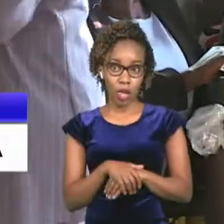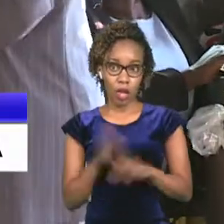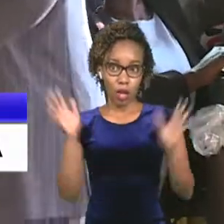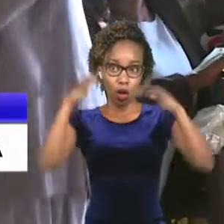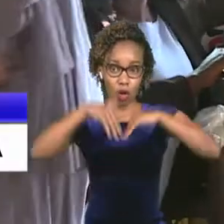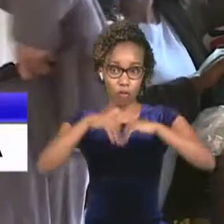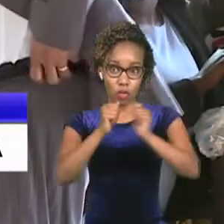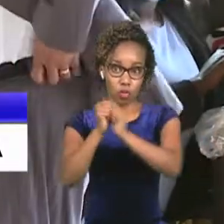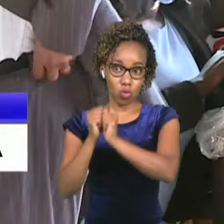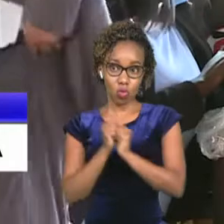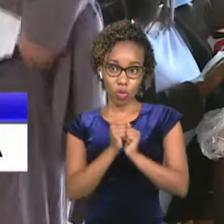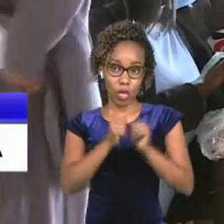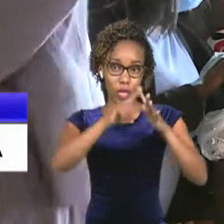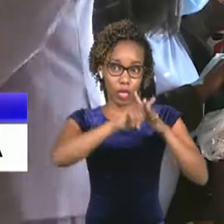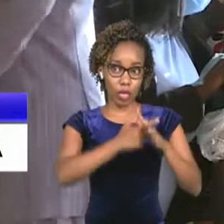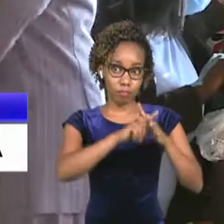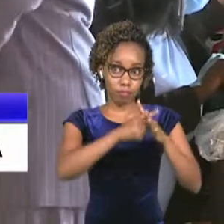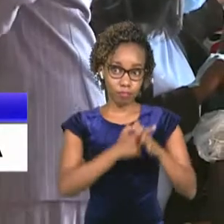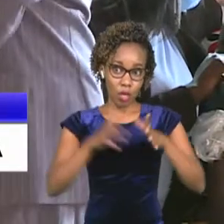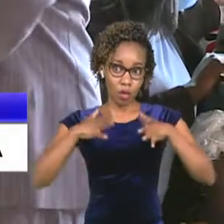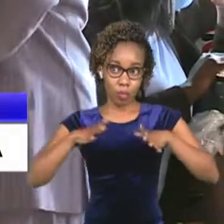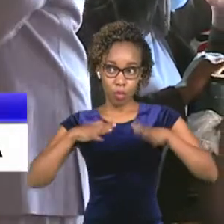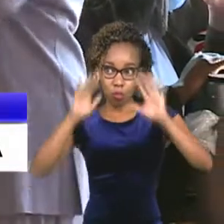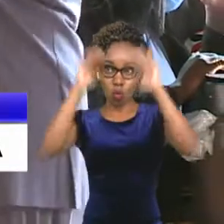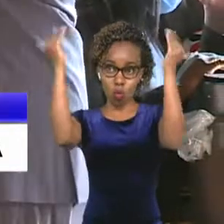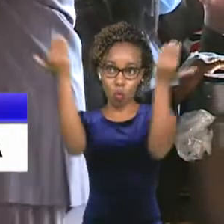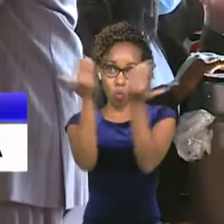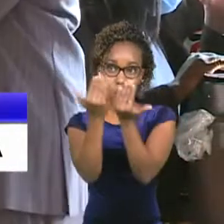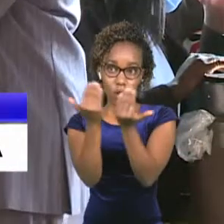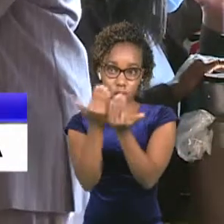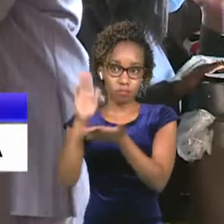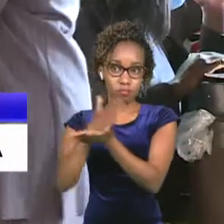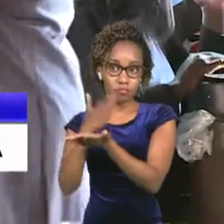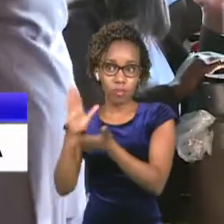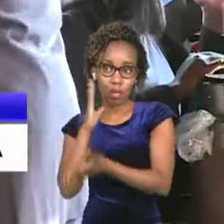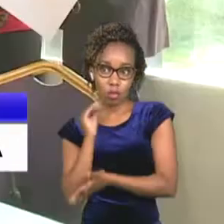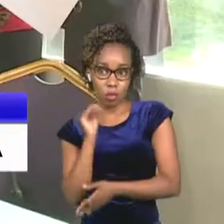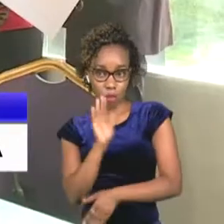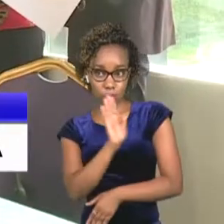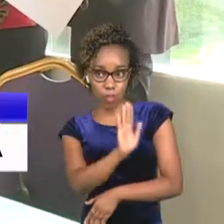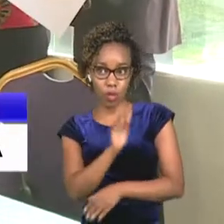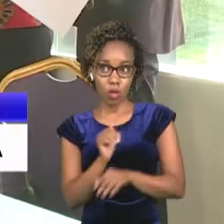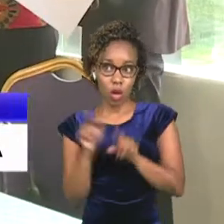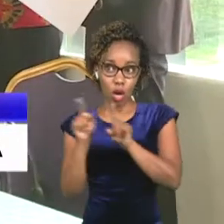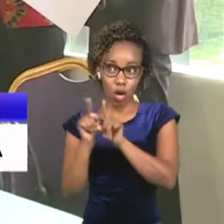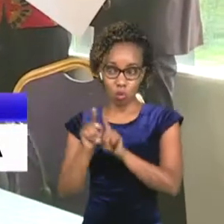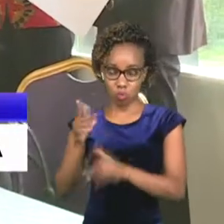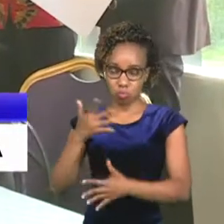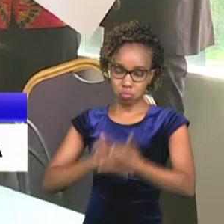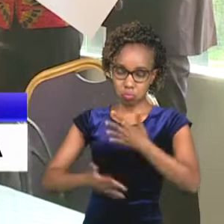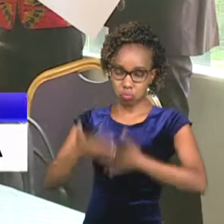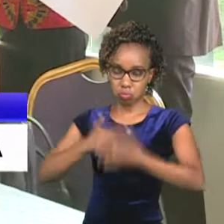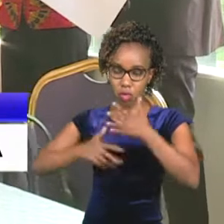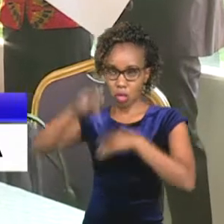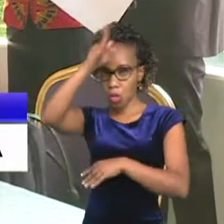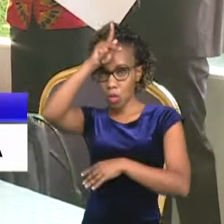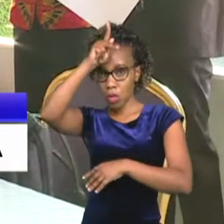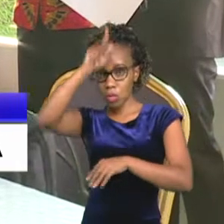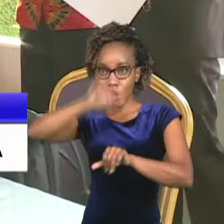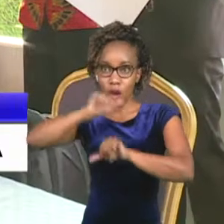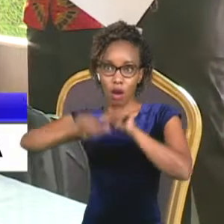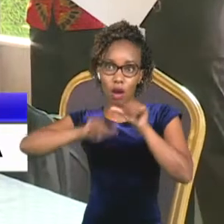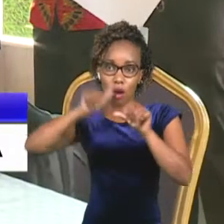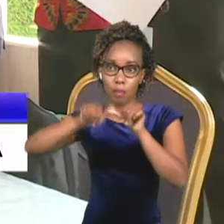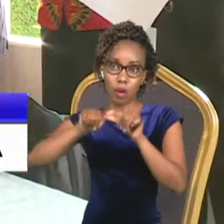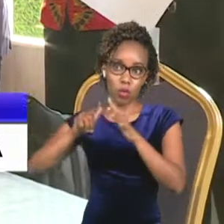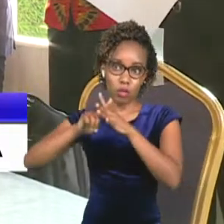conference brings together engineering minds from across the world to share experiences and exchange knowledge on a wide range of